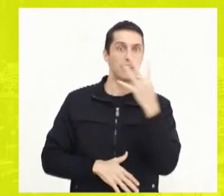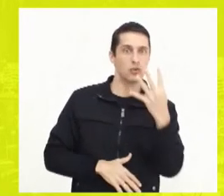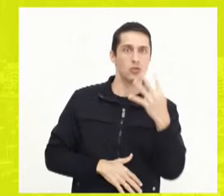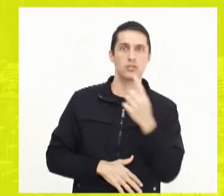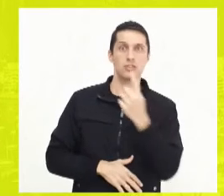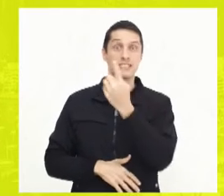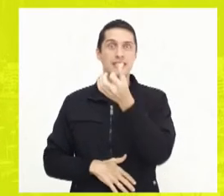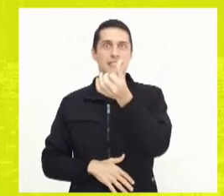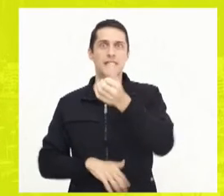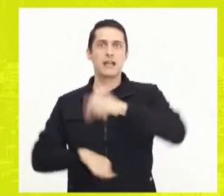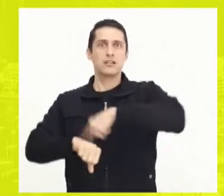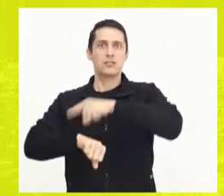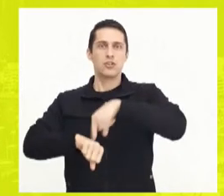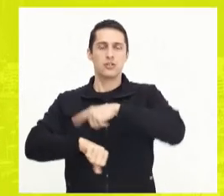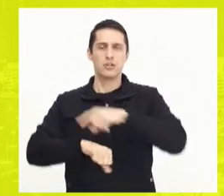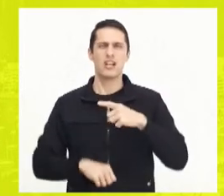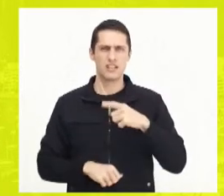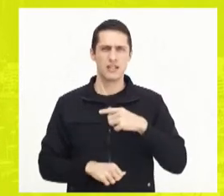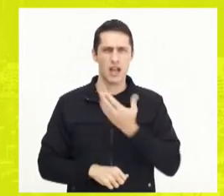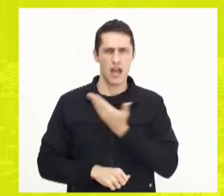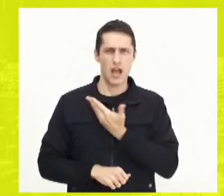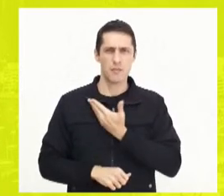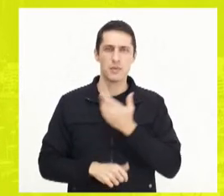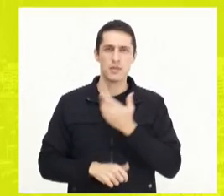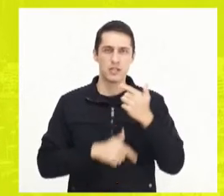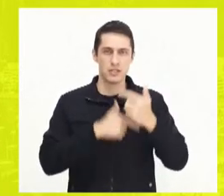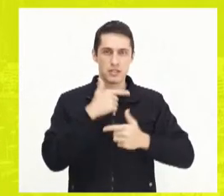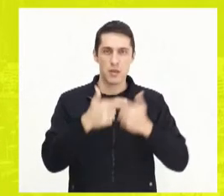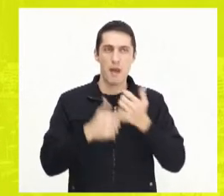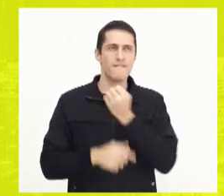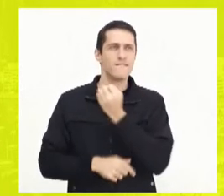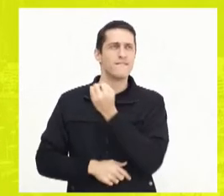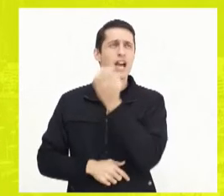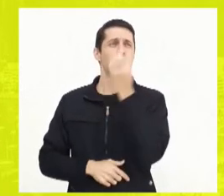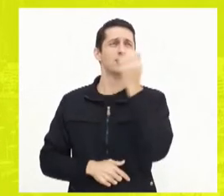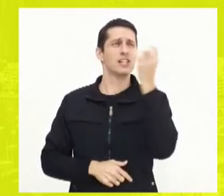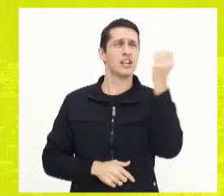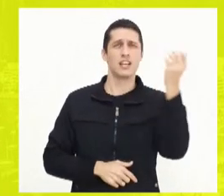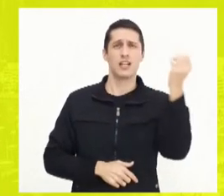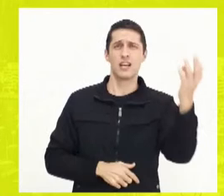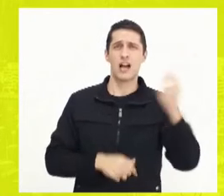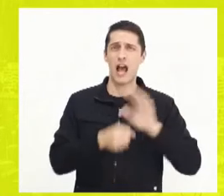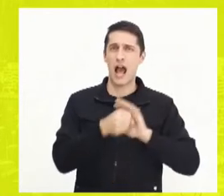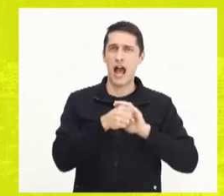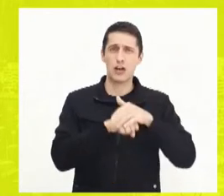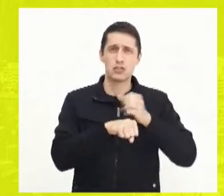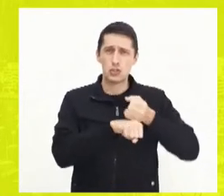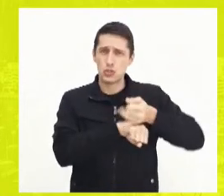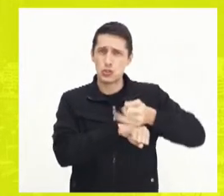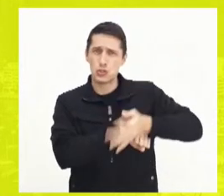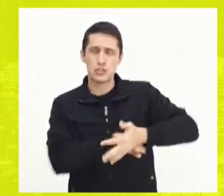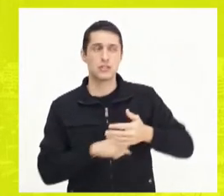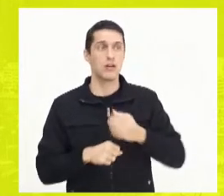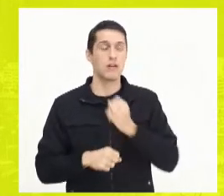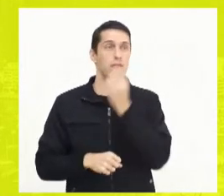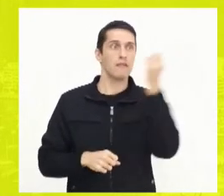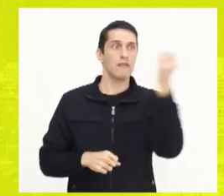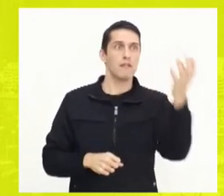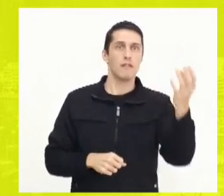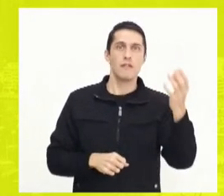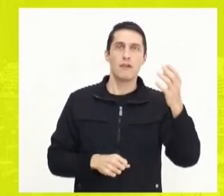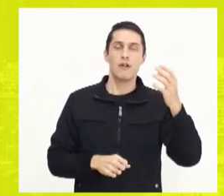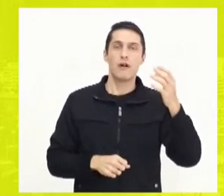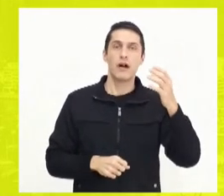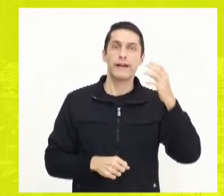14 16 hours people who work with sports they travel in the middle of the night they spend